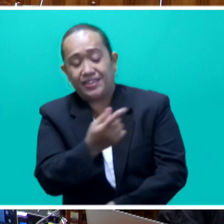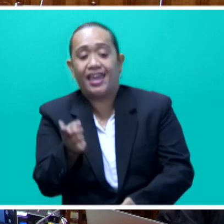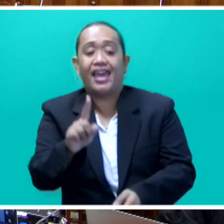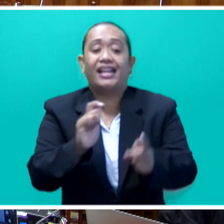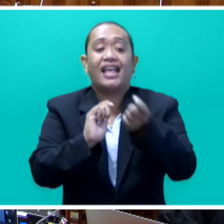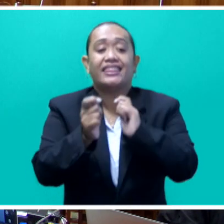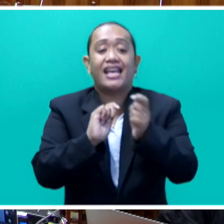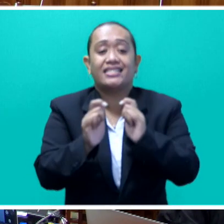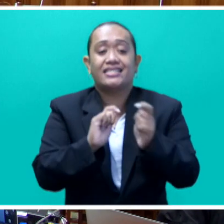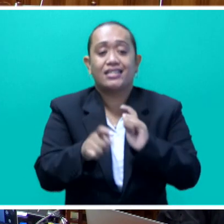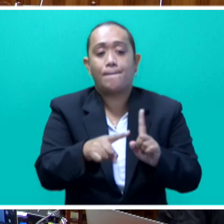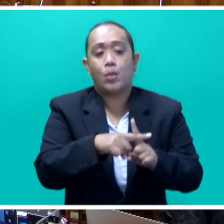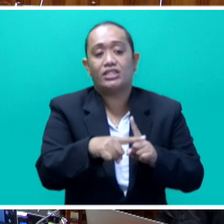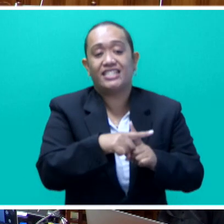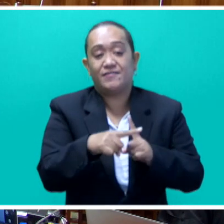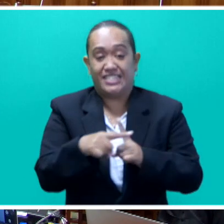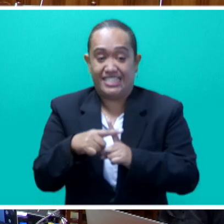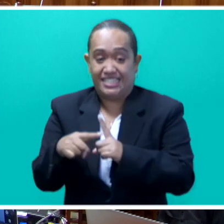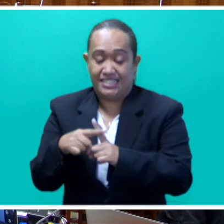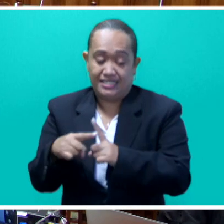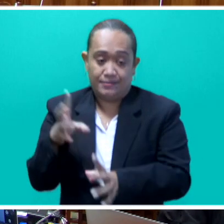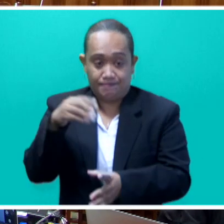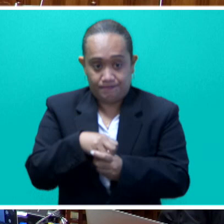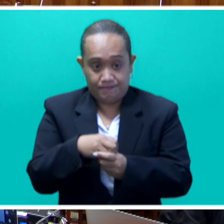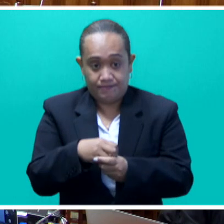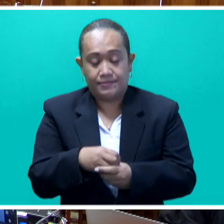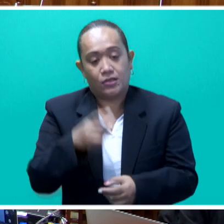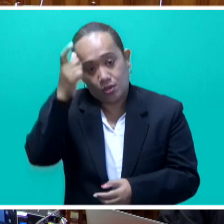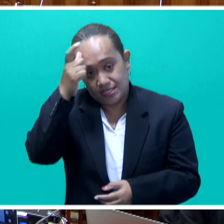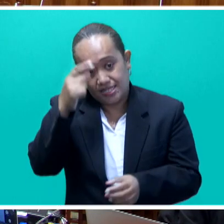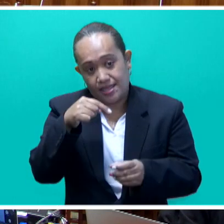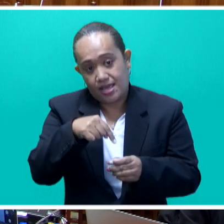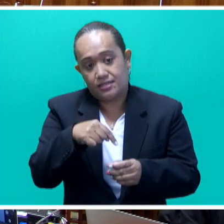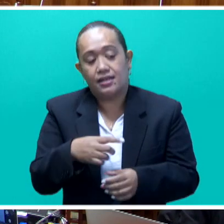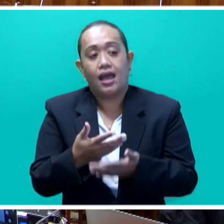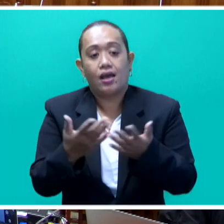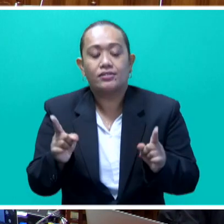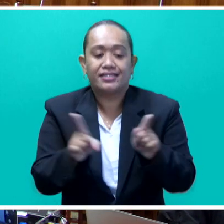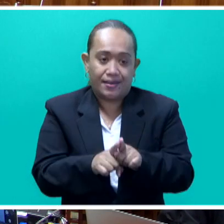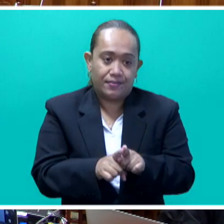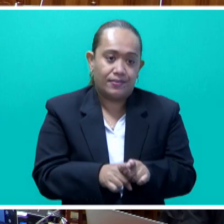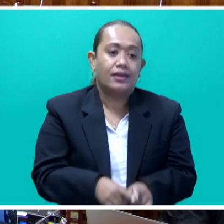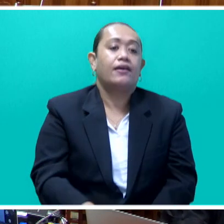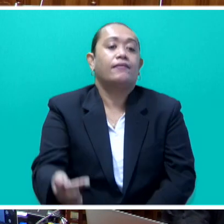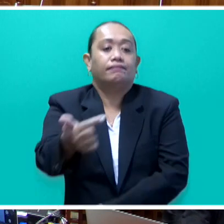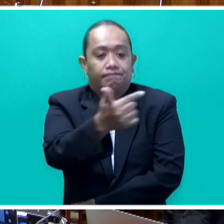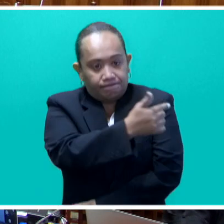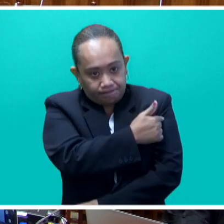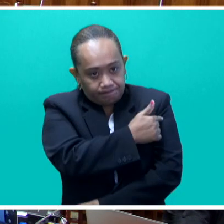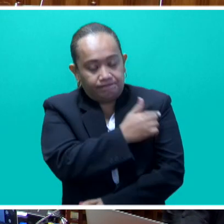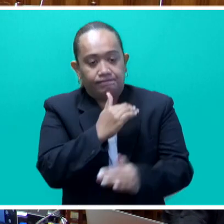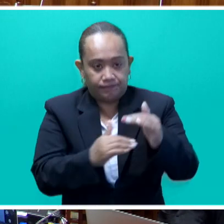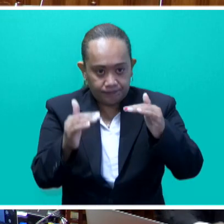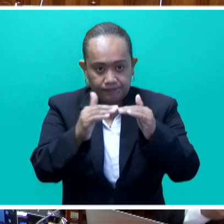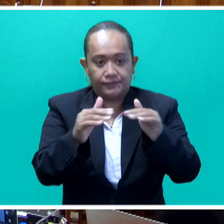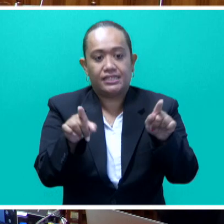any new variant of concern. And of course, on an individual level, we will look at vaccination status. But before